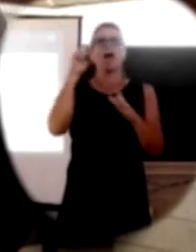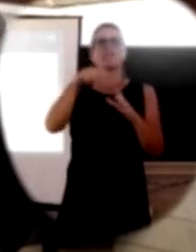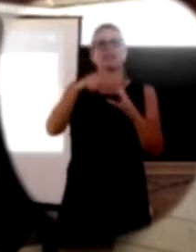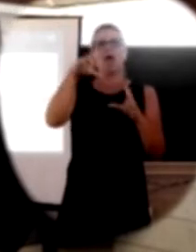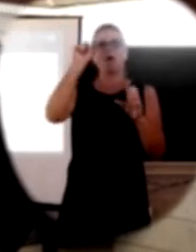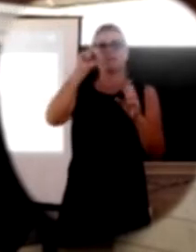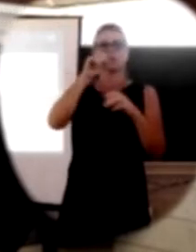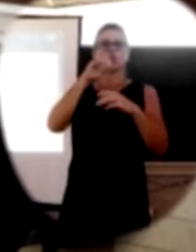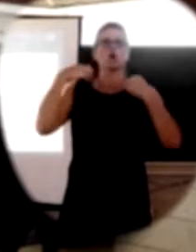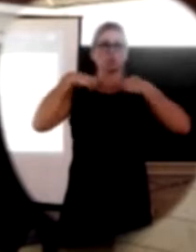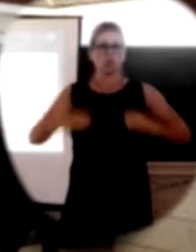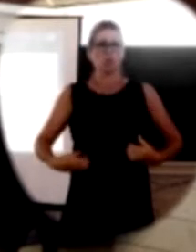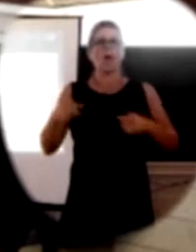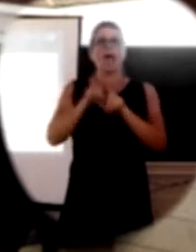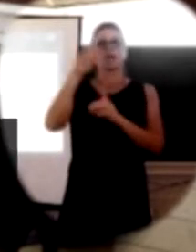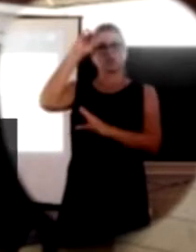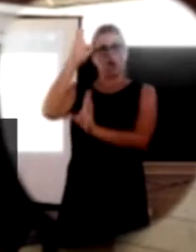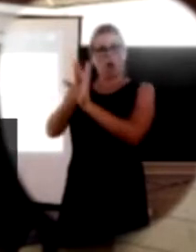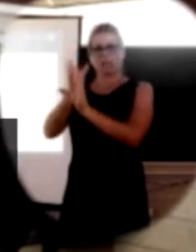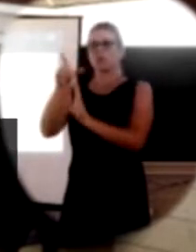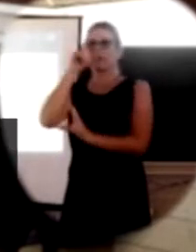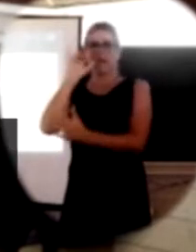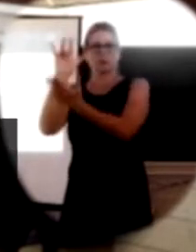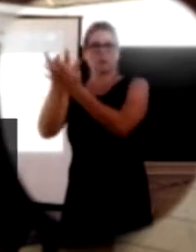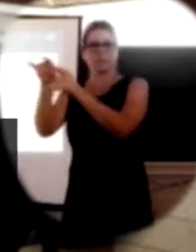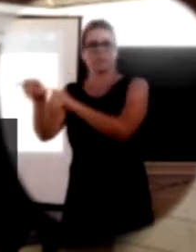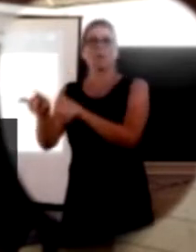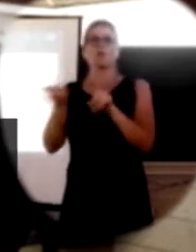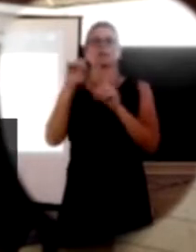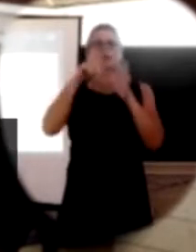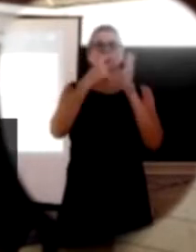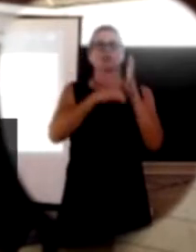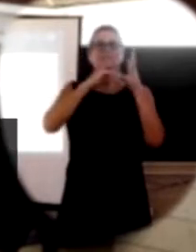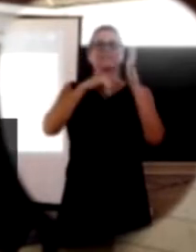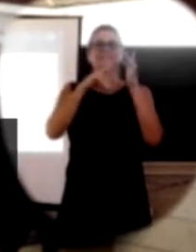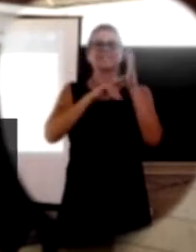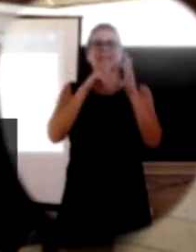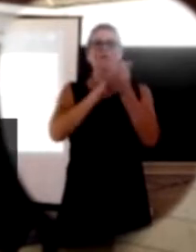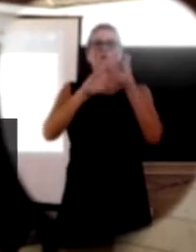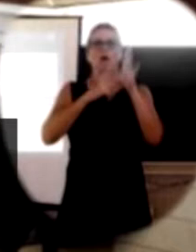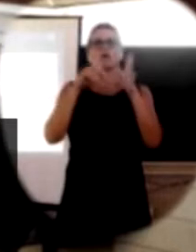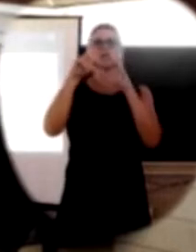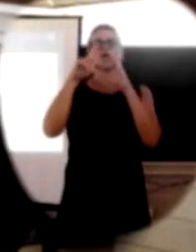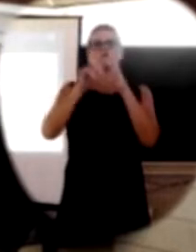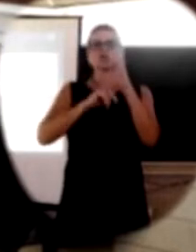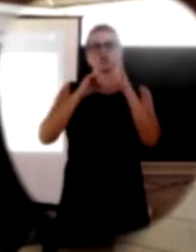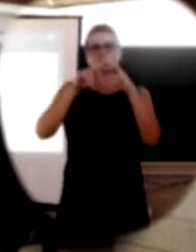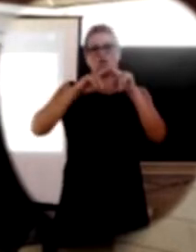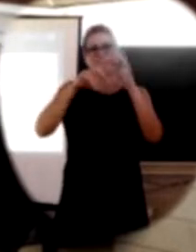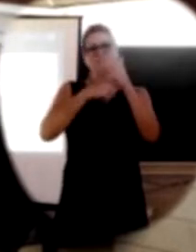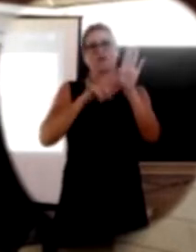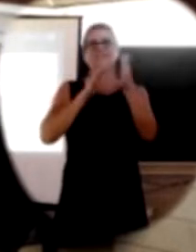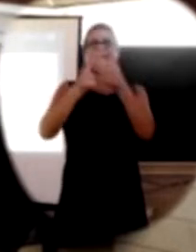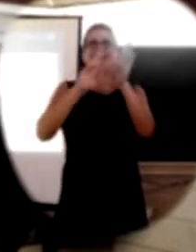we have readily available. And then our doctors, of course, Steve, Shian, Jeffrey, and Hannah North, who are a